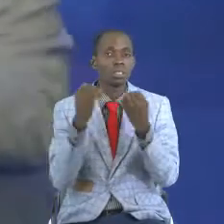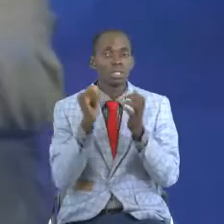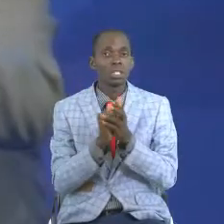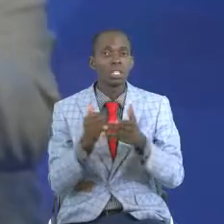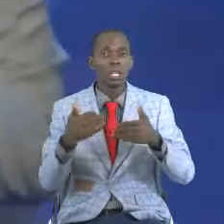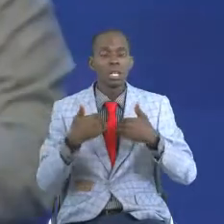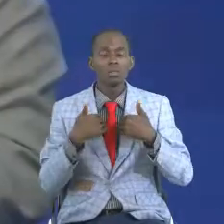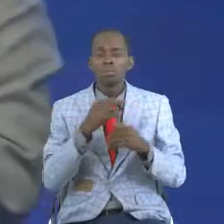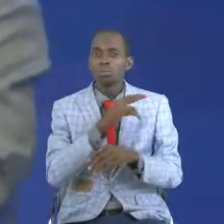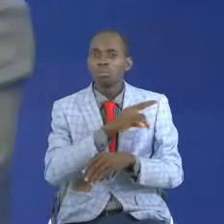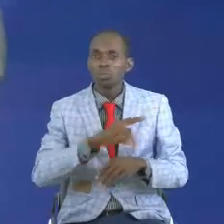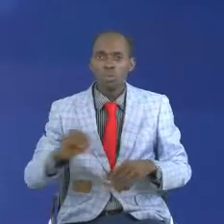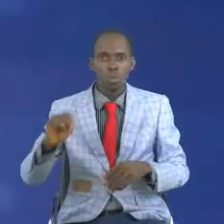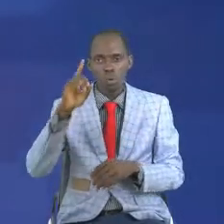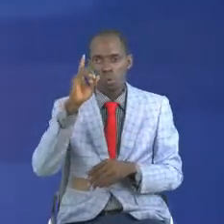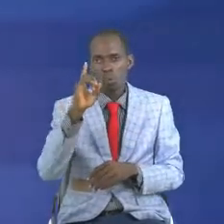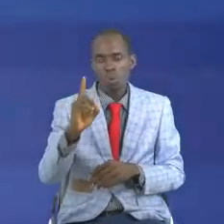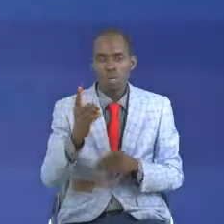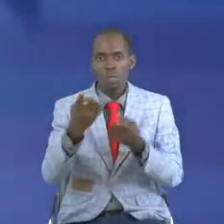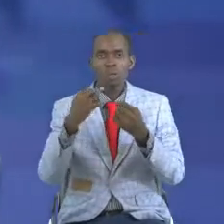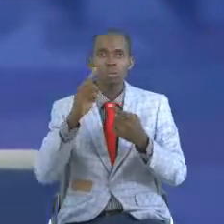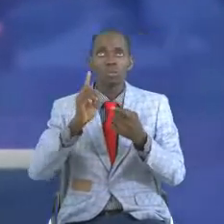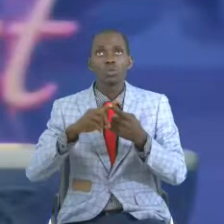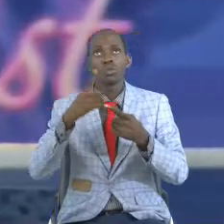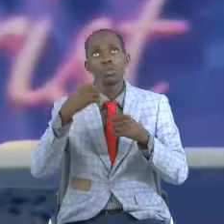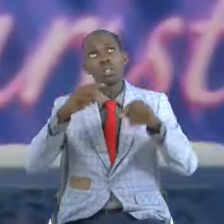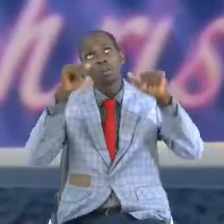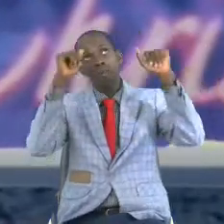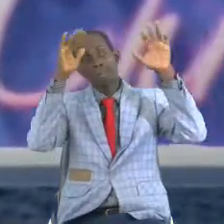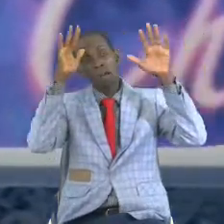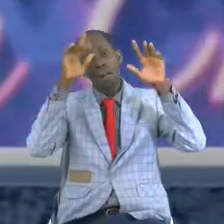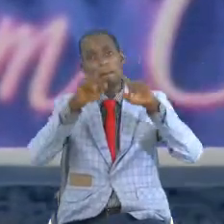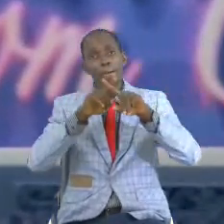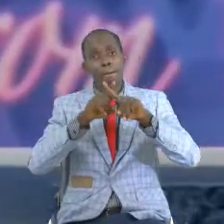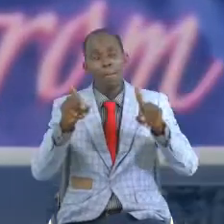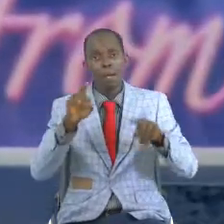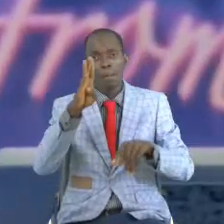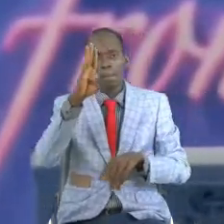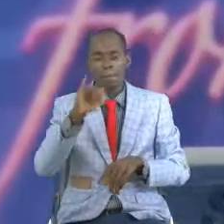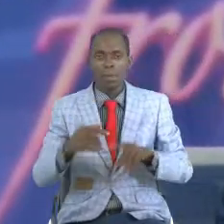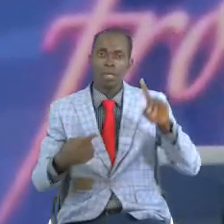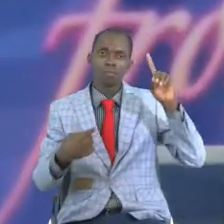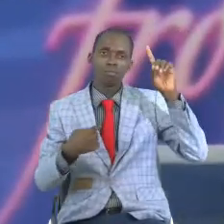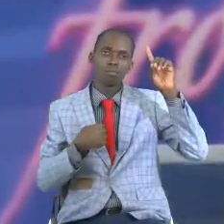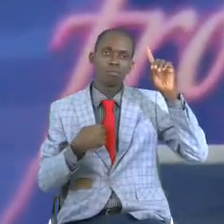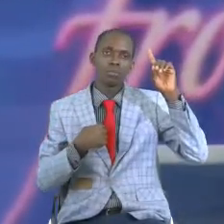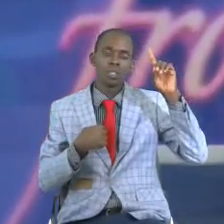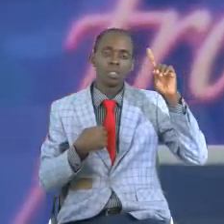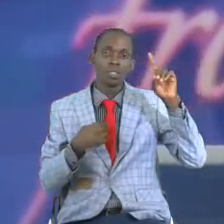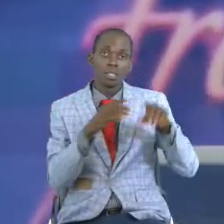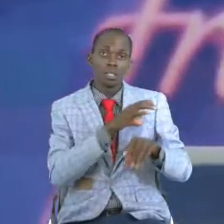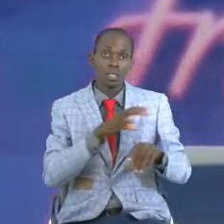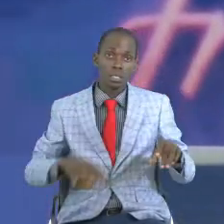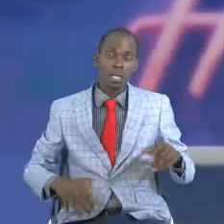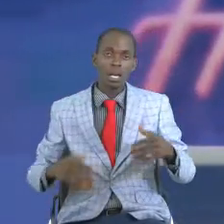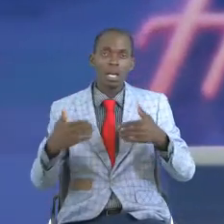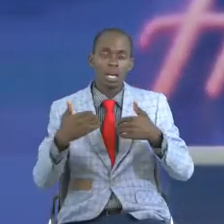man cometh unto the Father but by me. He has only one